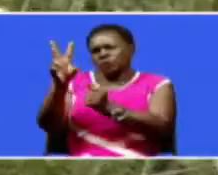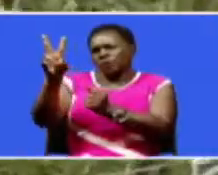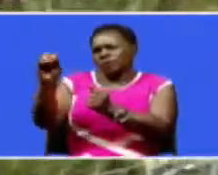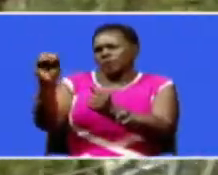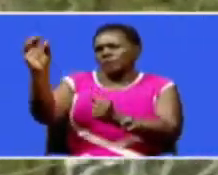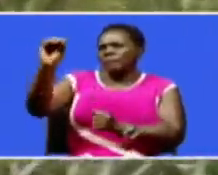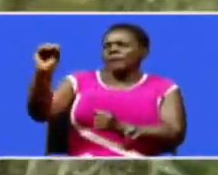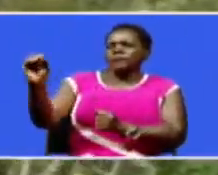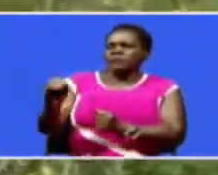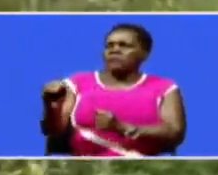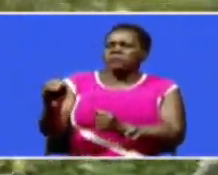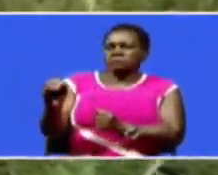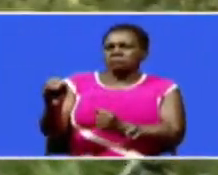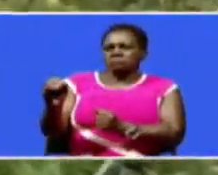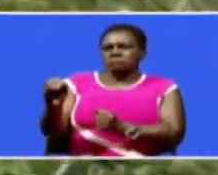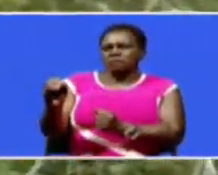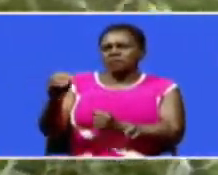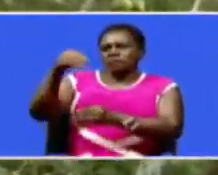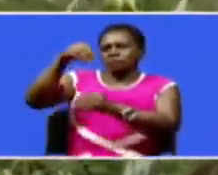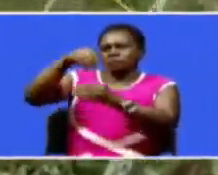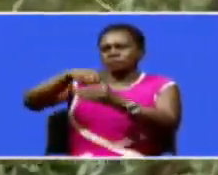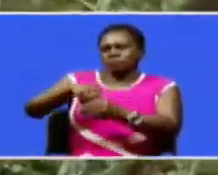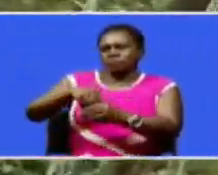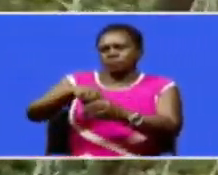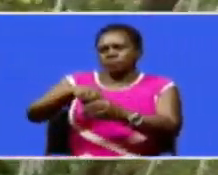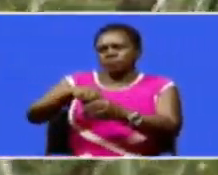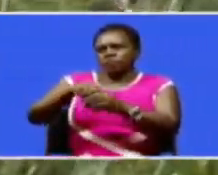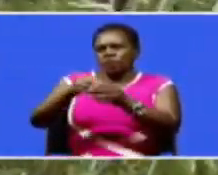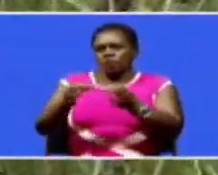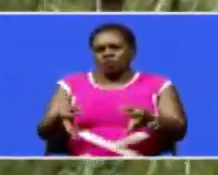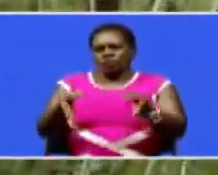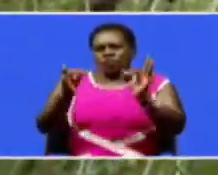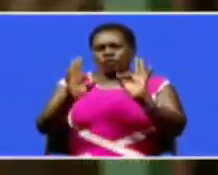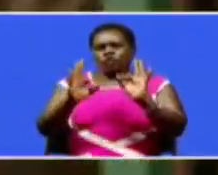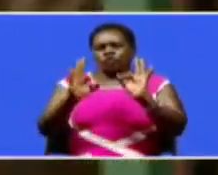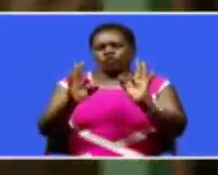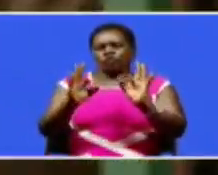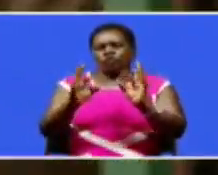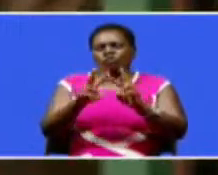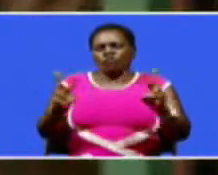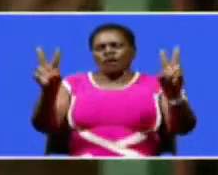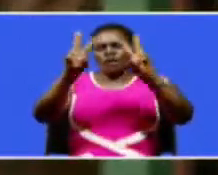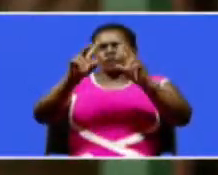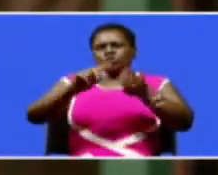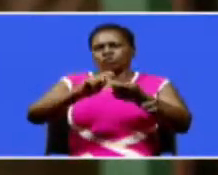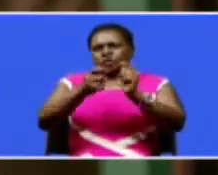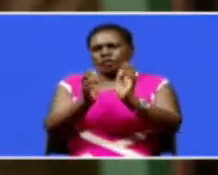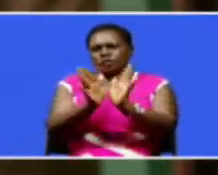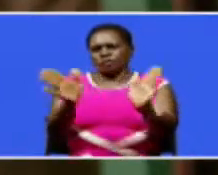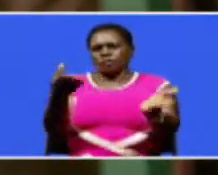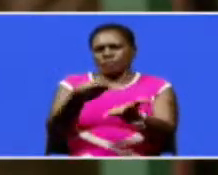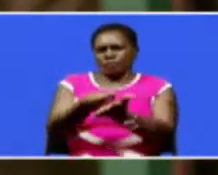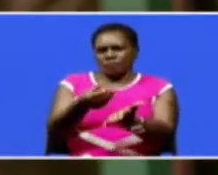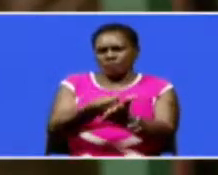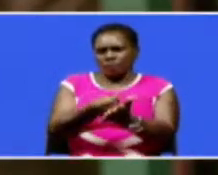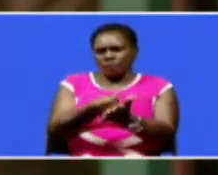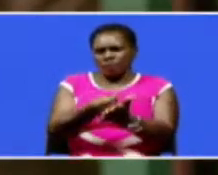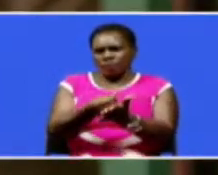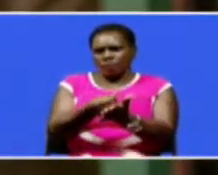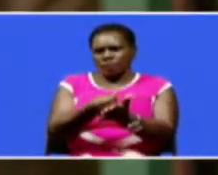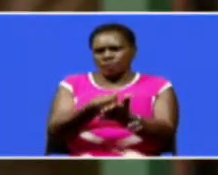20% of them are incorporated into the formal value chain. They have no financing. They're exposed